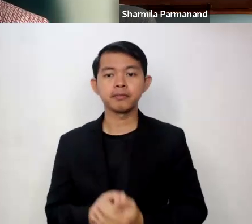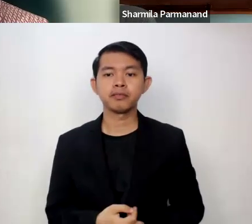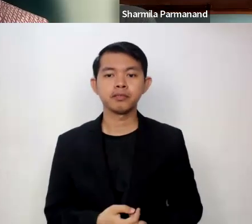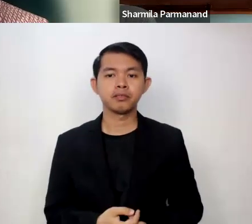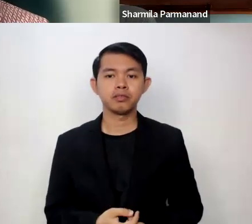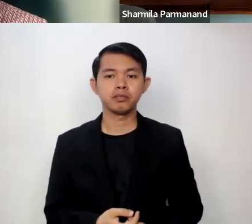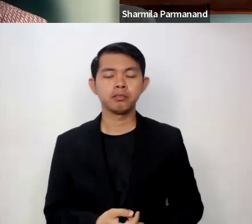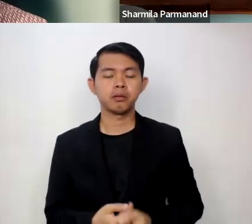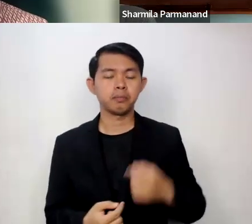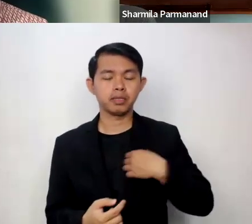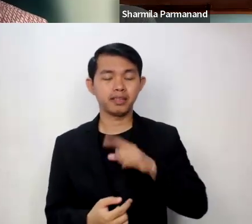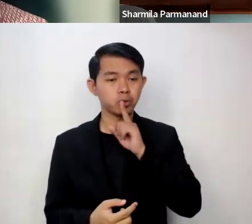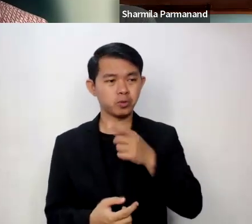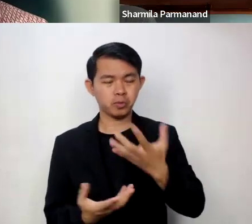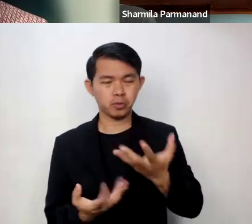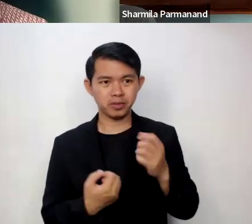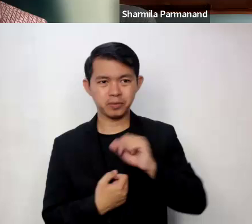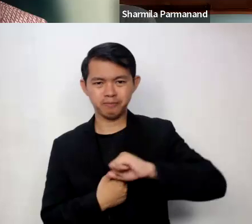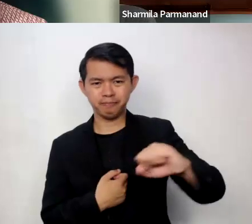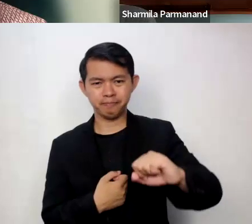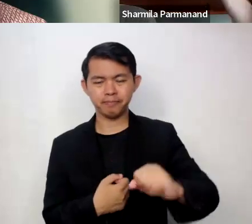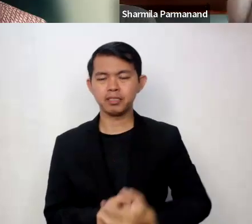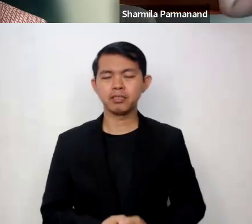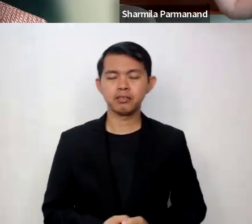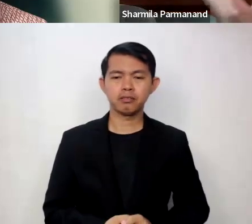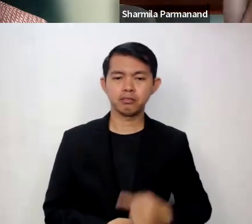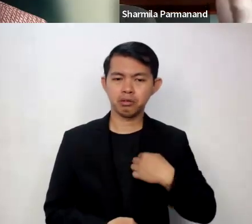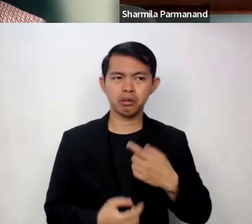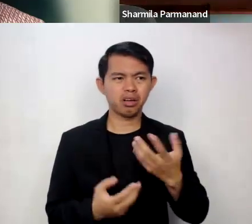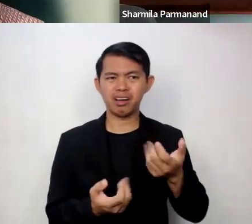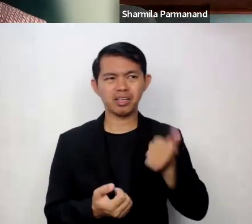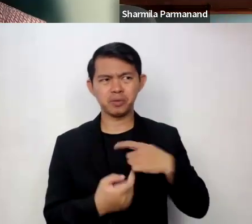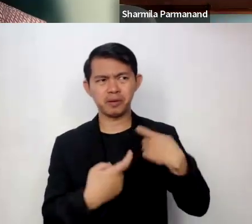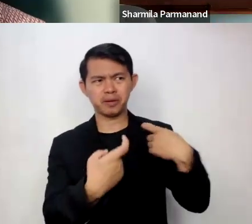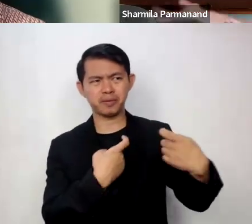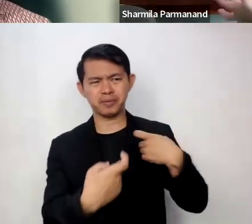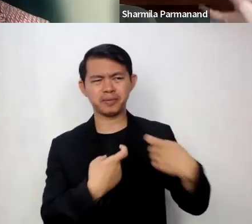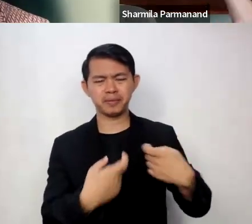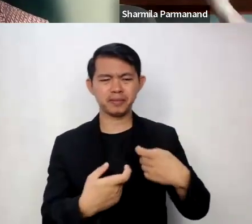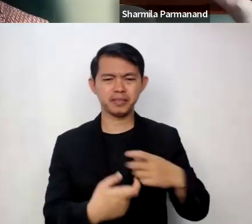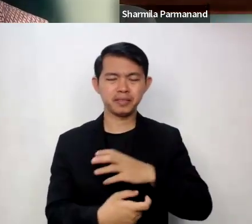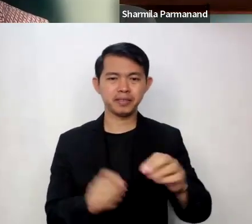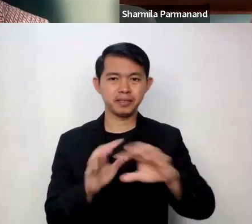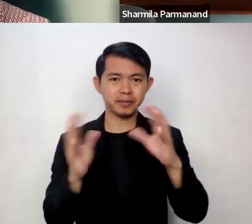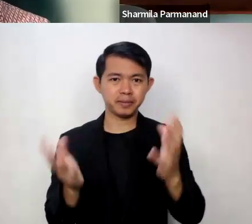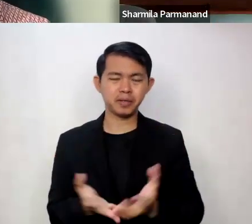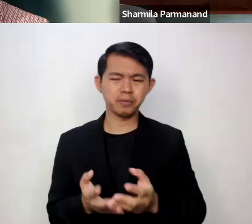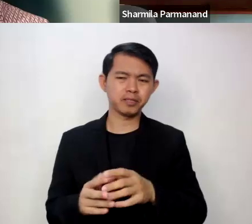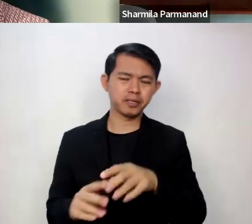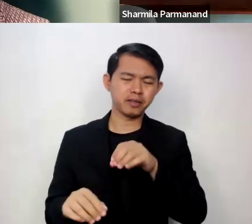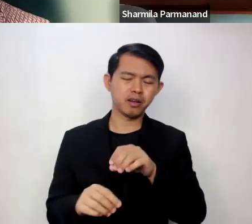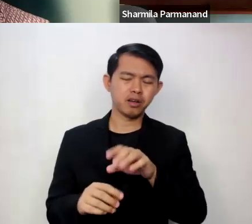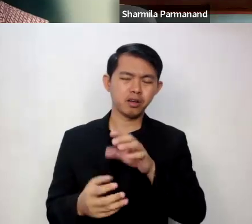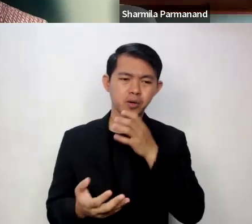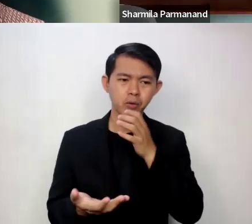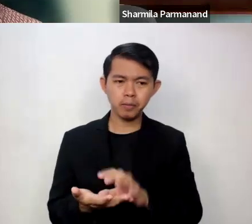that, right? I don't want to play the role of a useful puppet who also just keeps critiquing the global south and kind of feeding into that